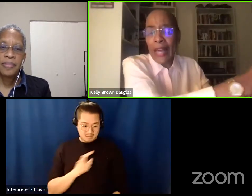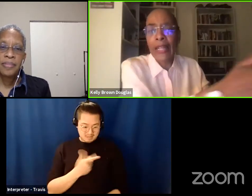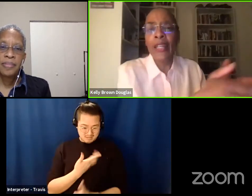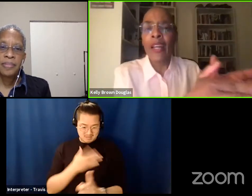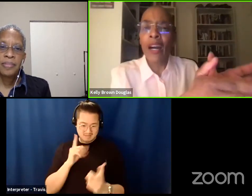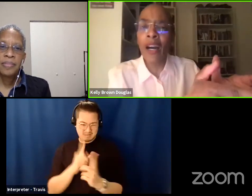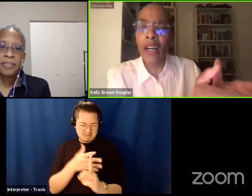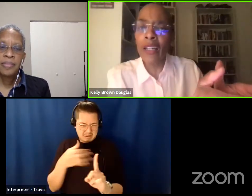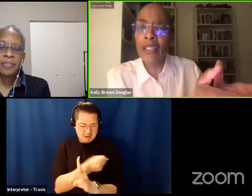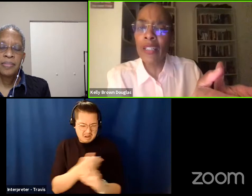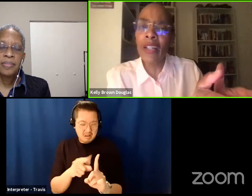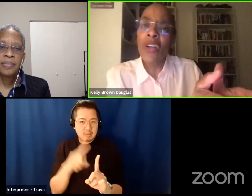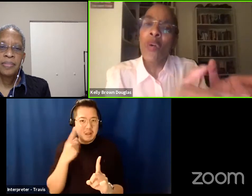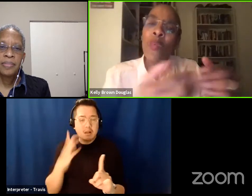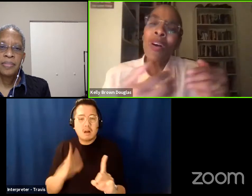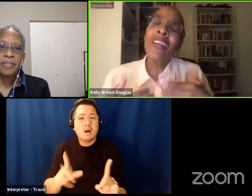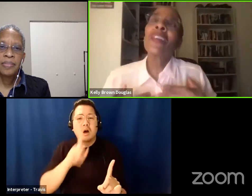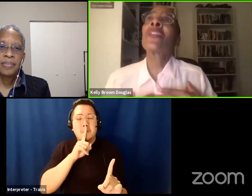because you're Black.